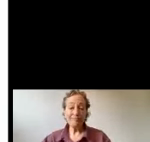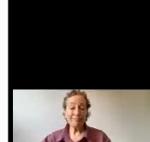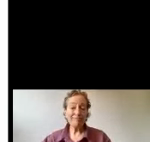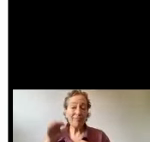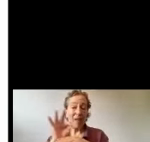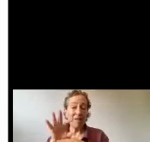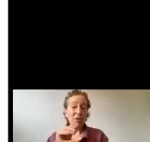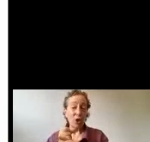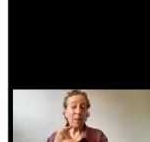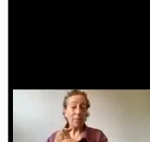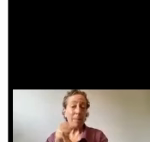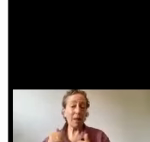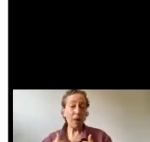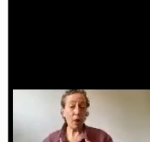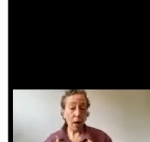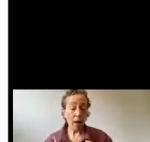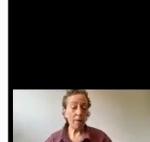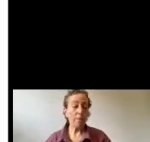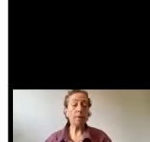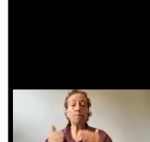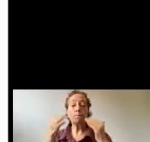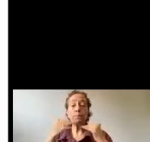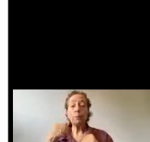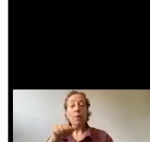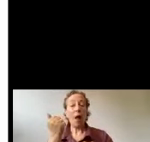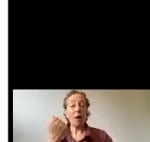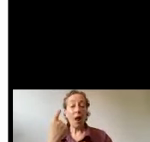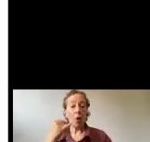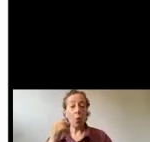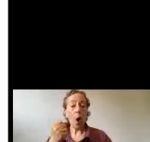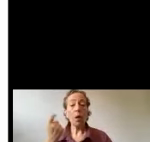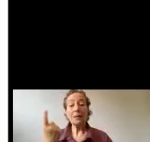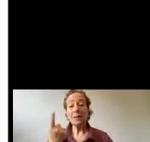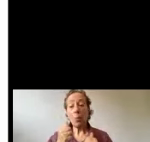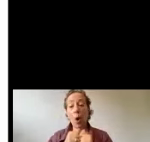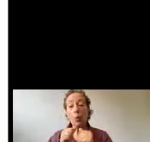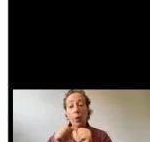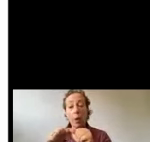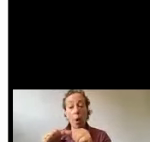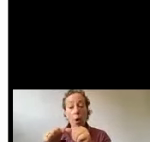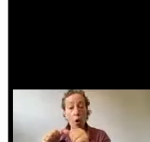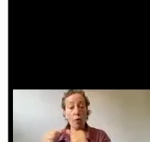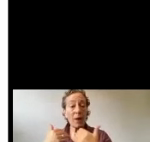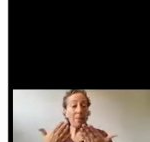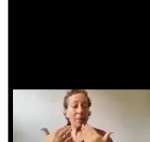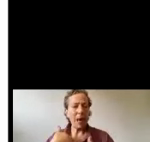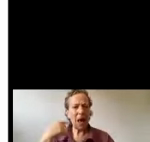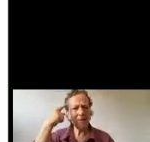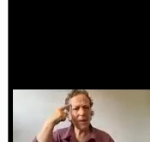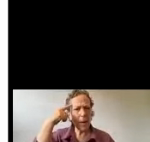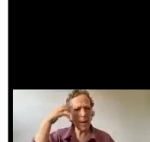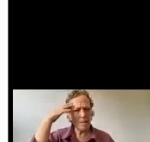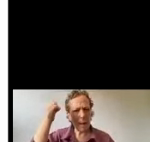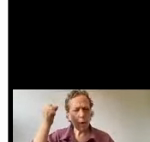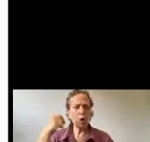activities. And a final example that they provided is somebody with long COVID who experiences memory lapses and brain